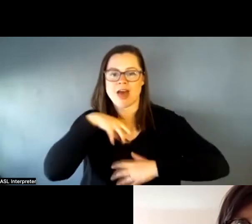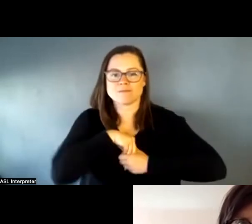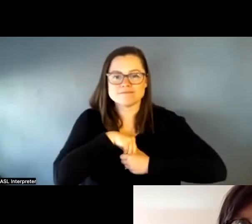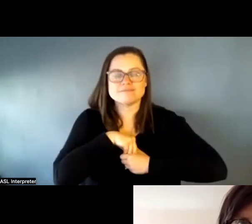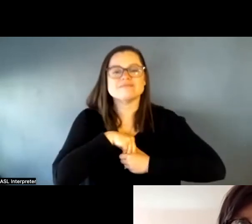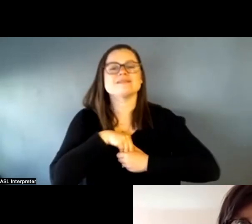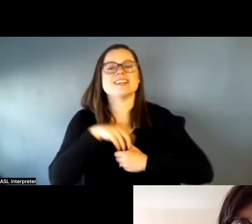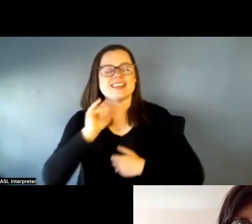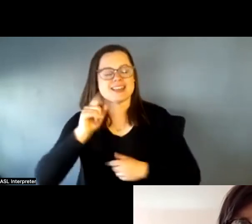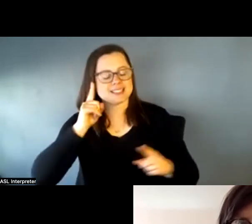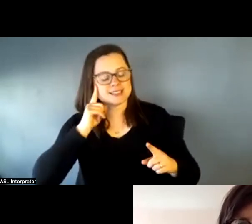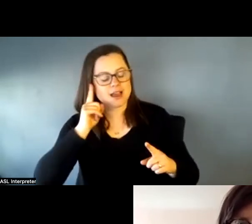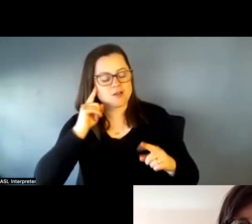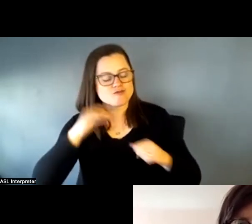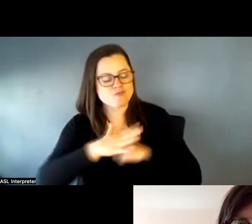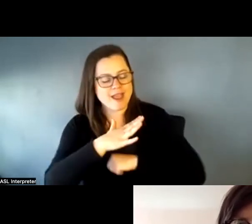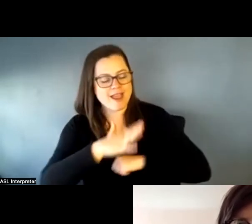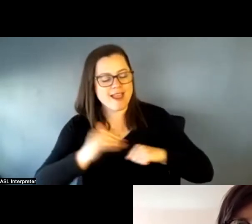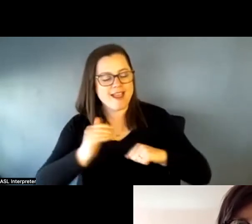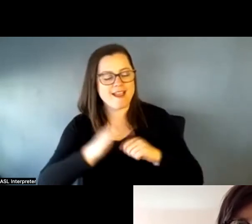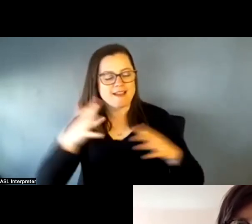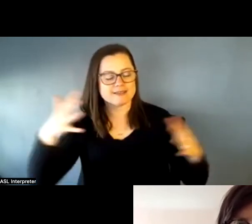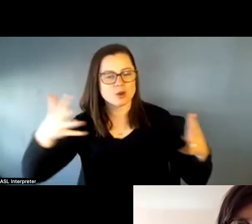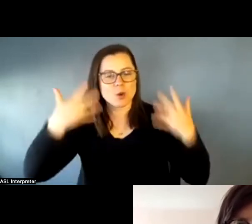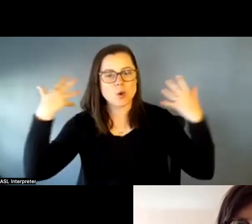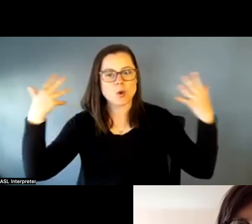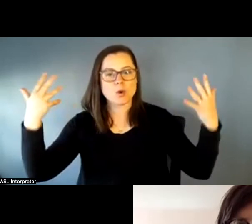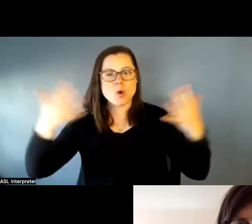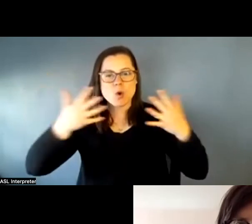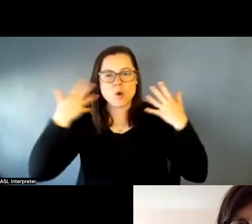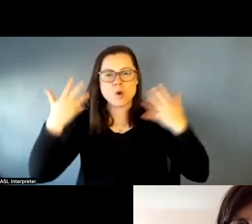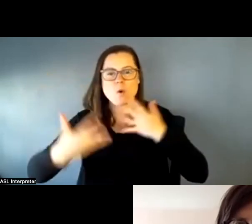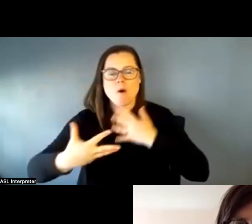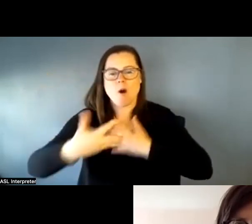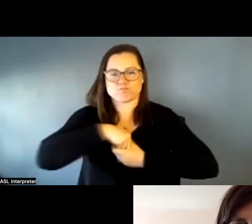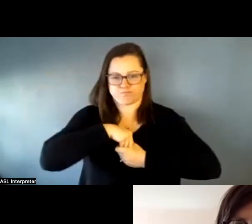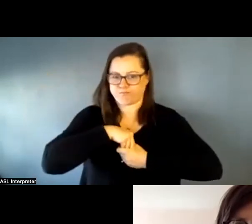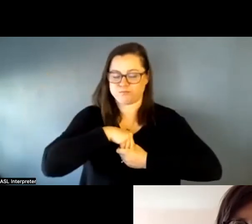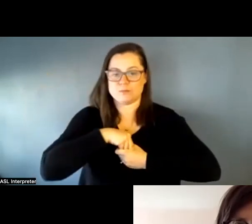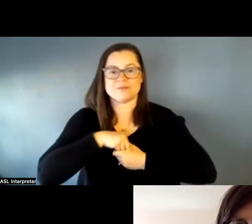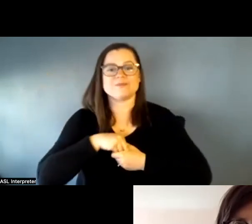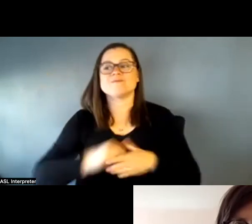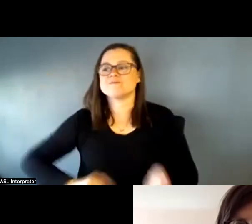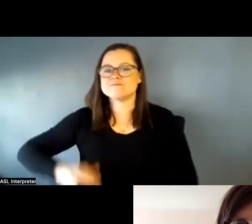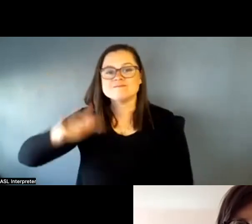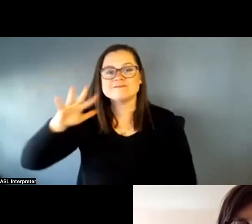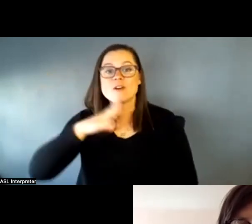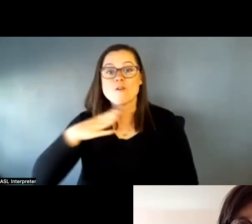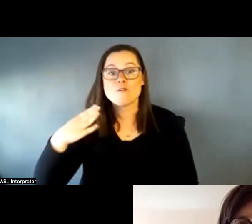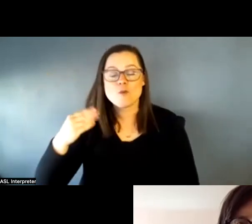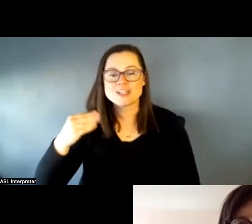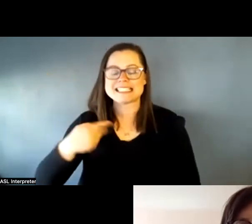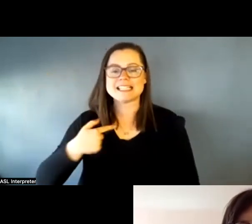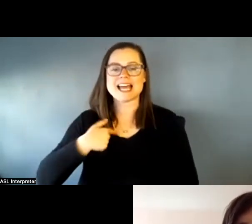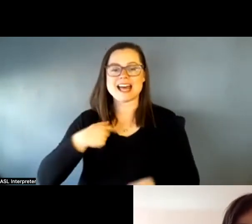the feel in the air. And then until I was 14, I played in the woods above